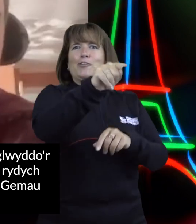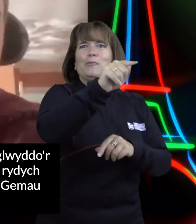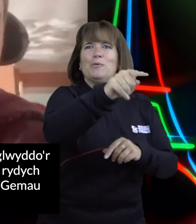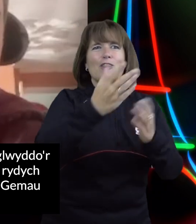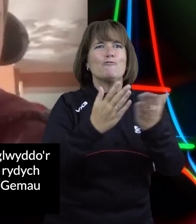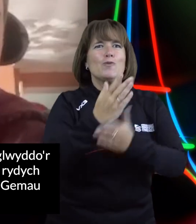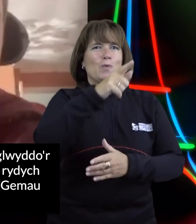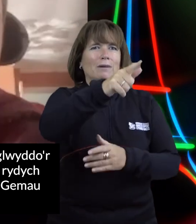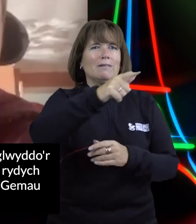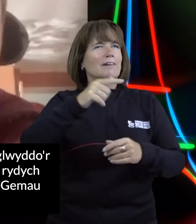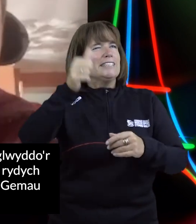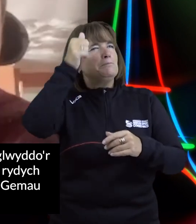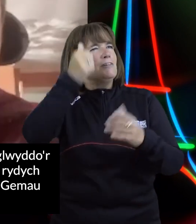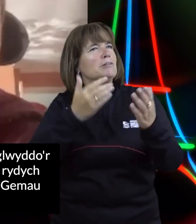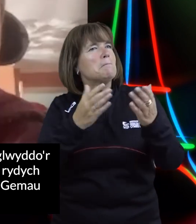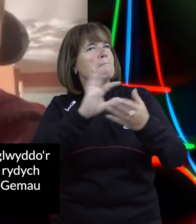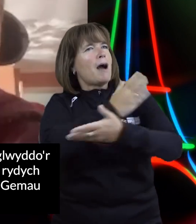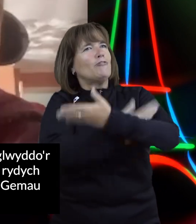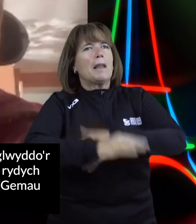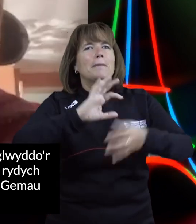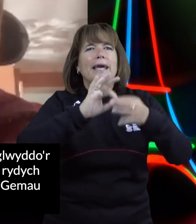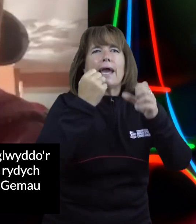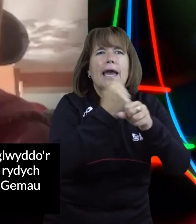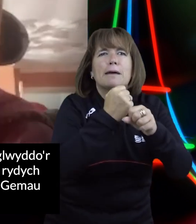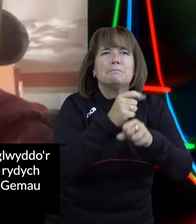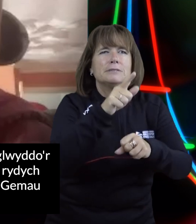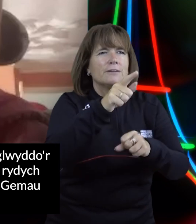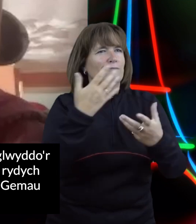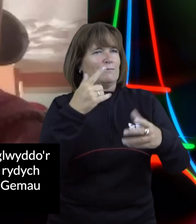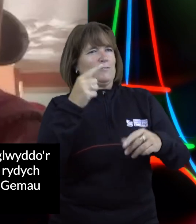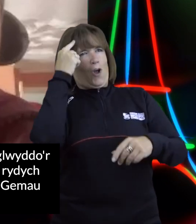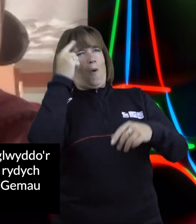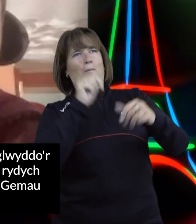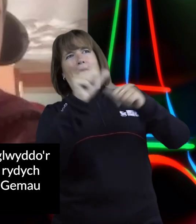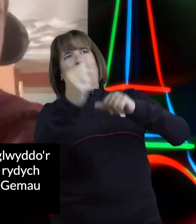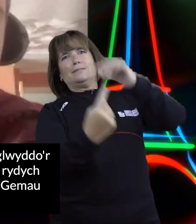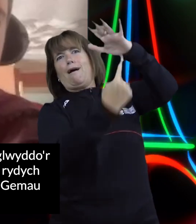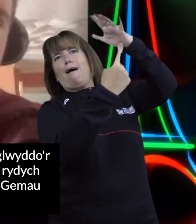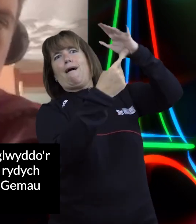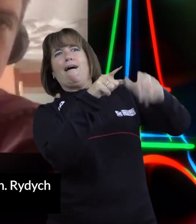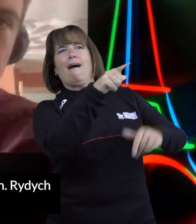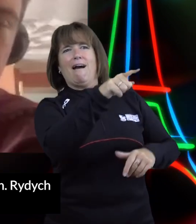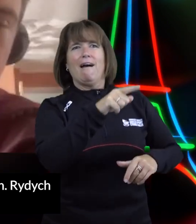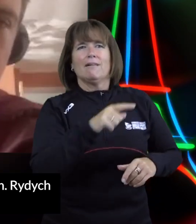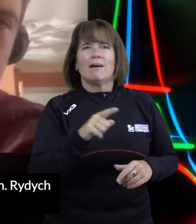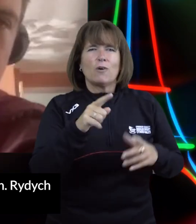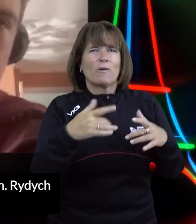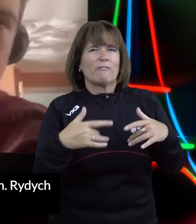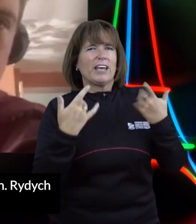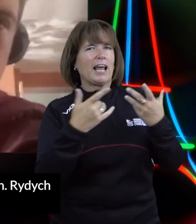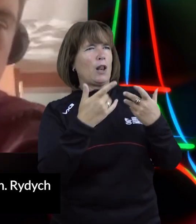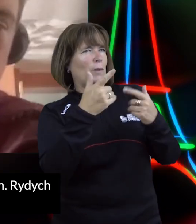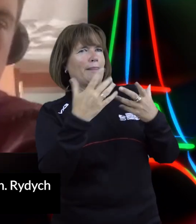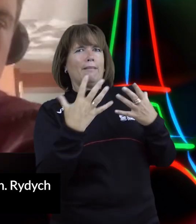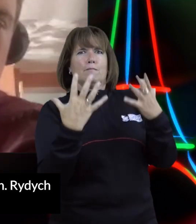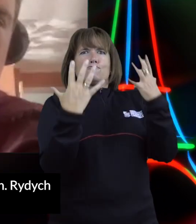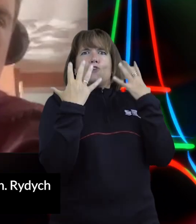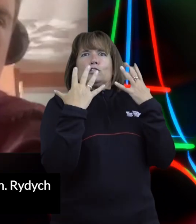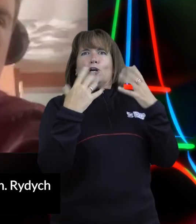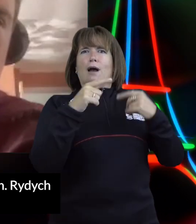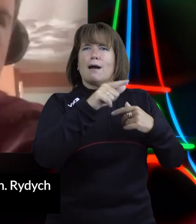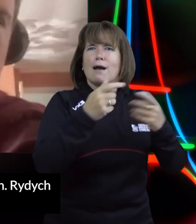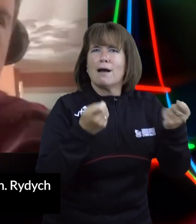customer. Is it easier when the target is on your back going into the Paralympic Games? How do you cope with that element,